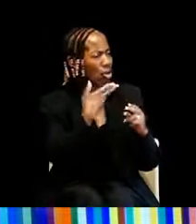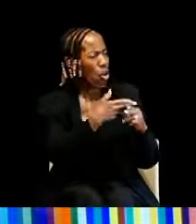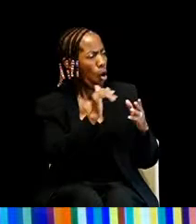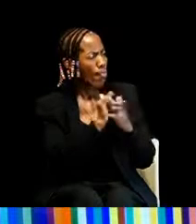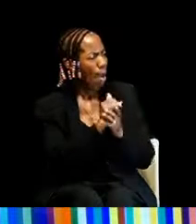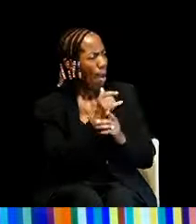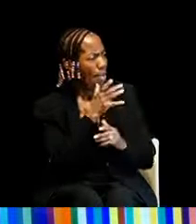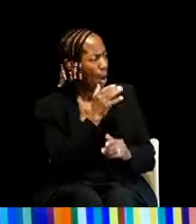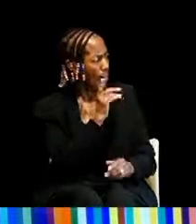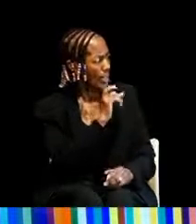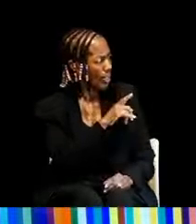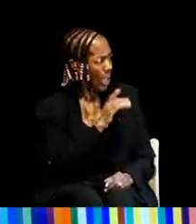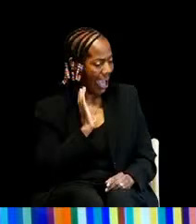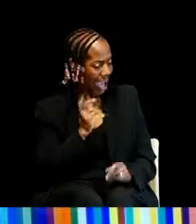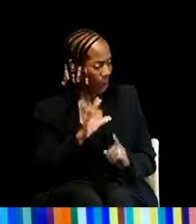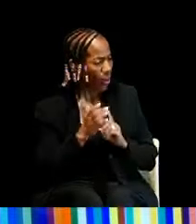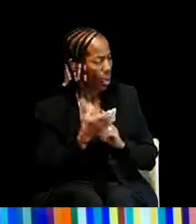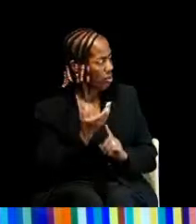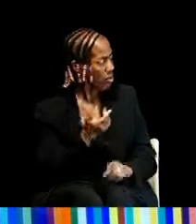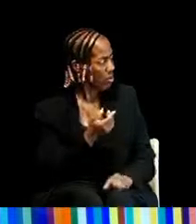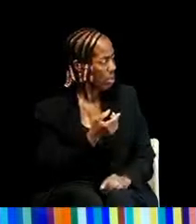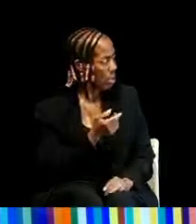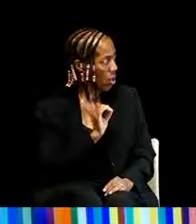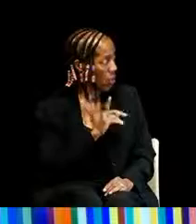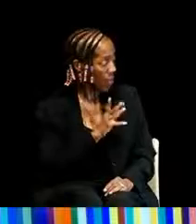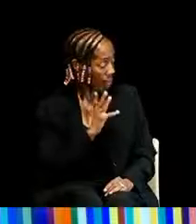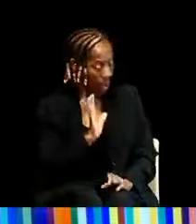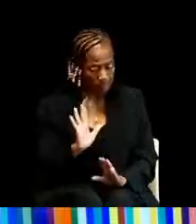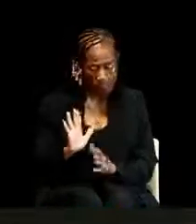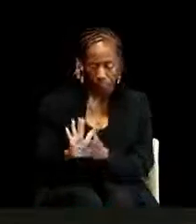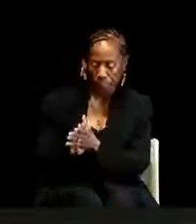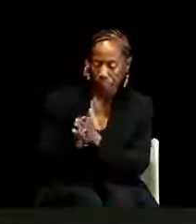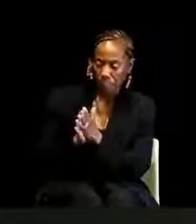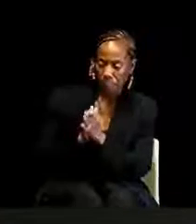as in our culture? Okay, so